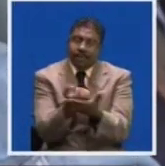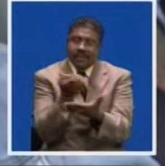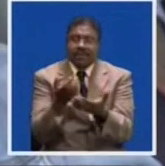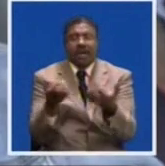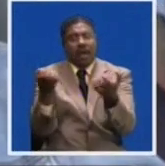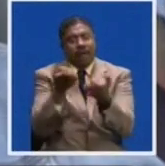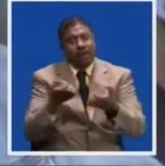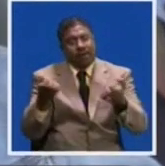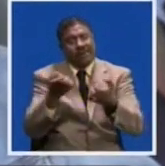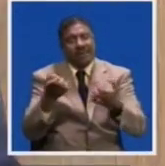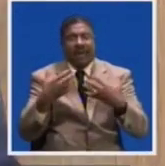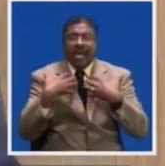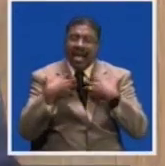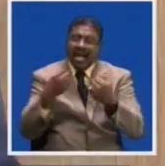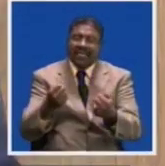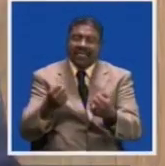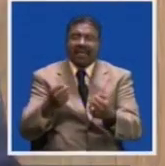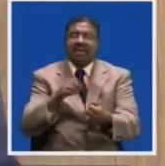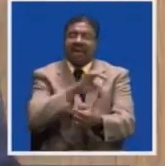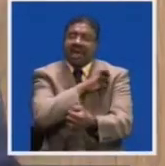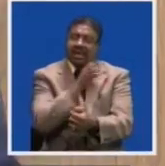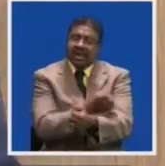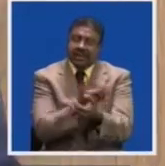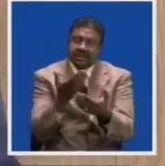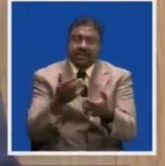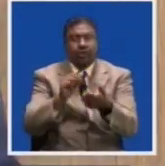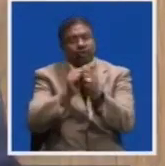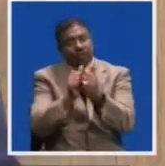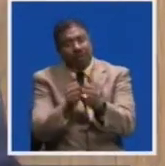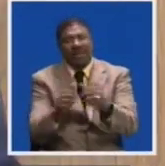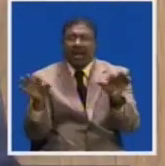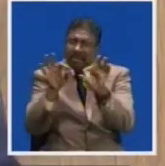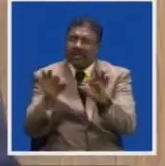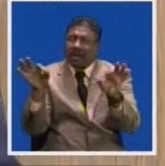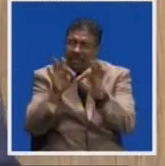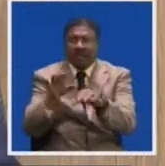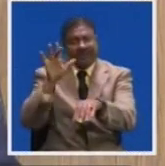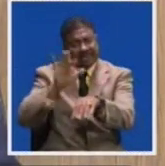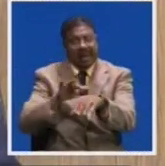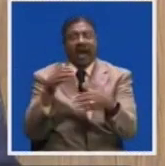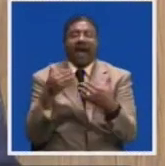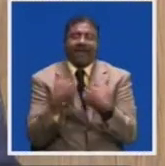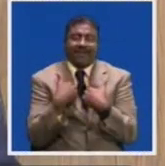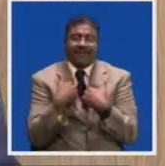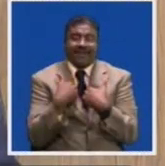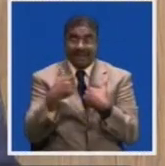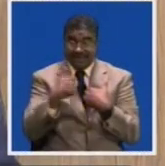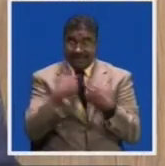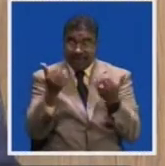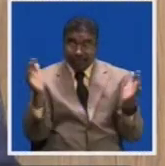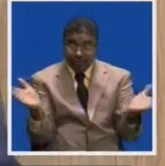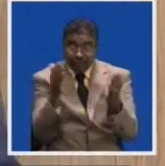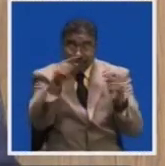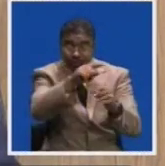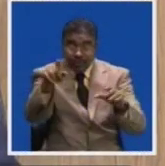health, energy, and sport, among other important issues. So let me encourage children out there to